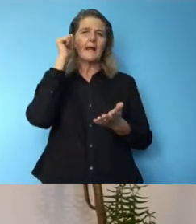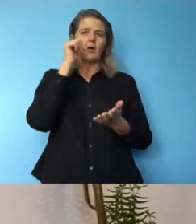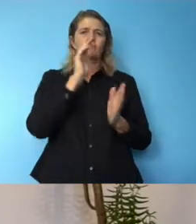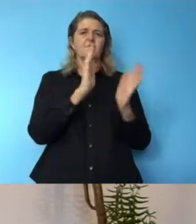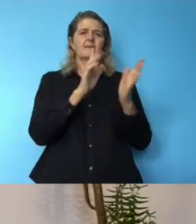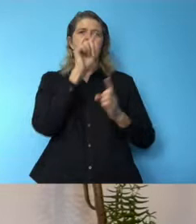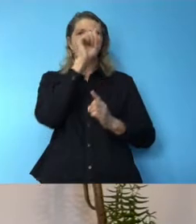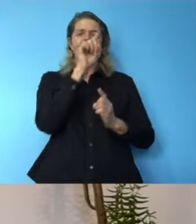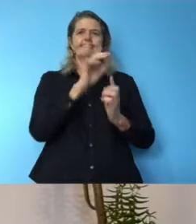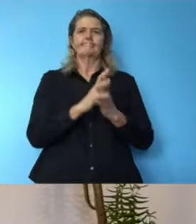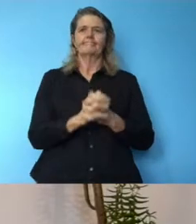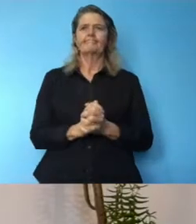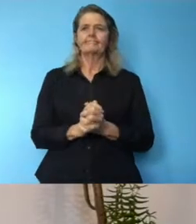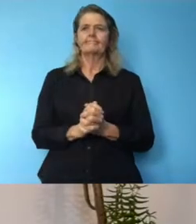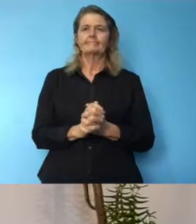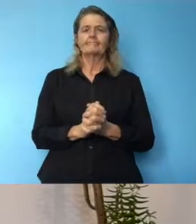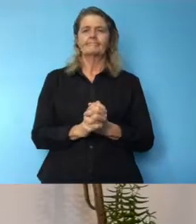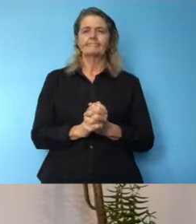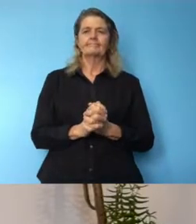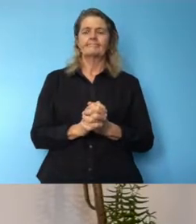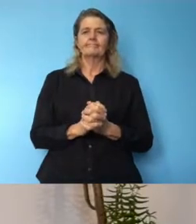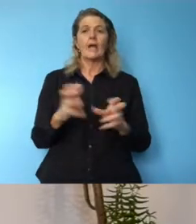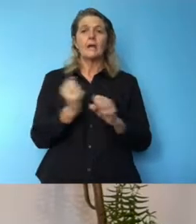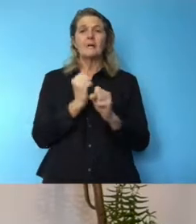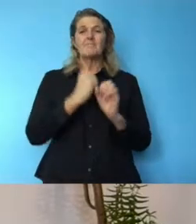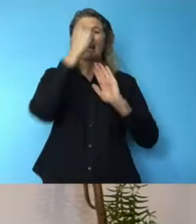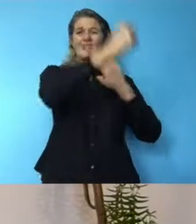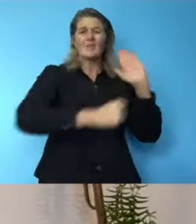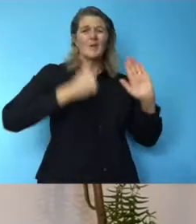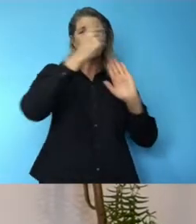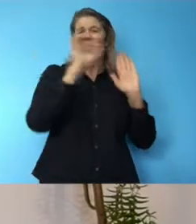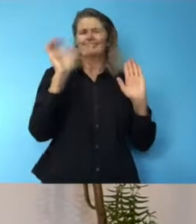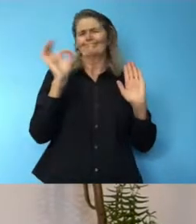And paint that on. I'm not doing the circles, this one, I'm going to go freestyle.